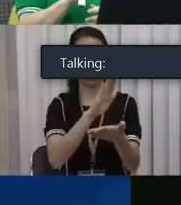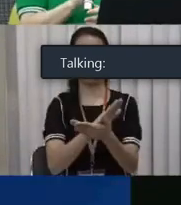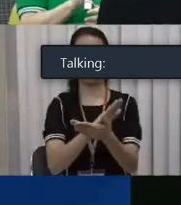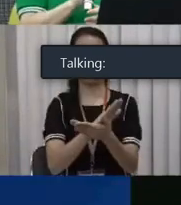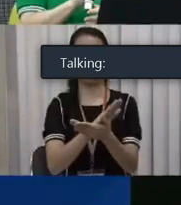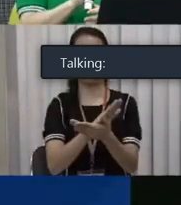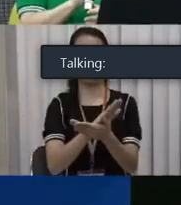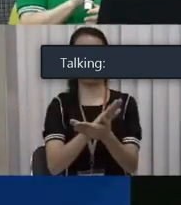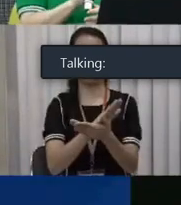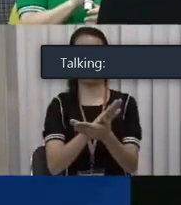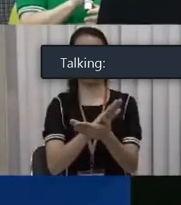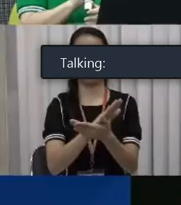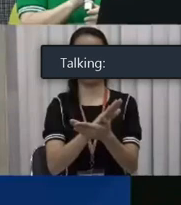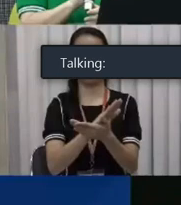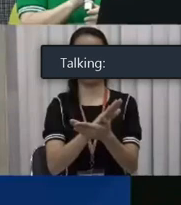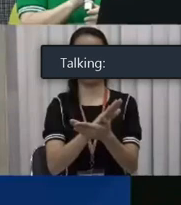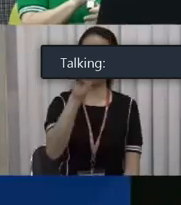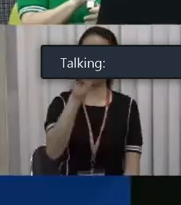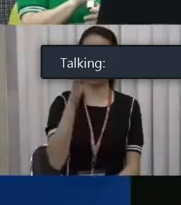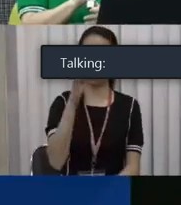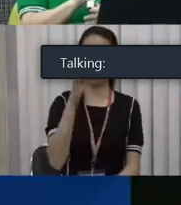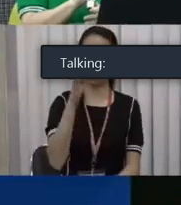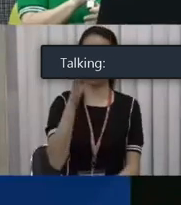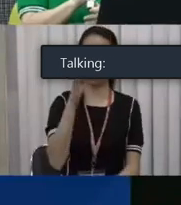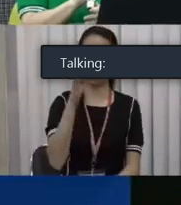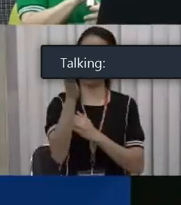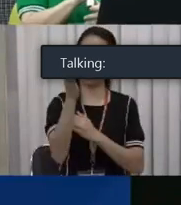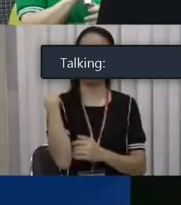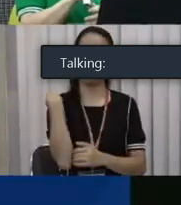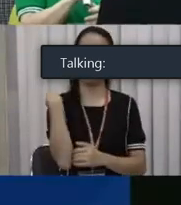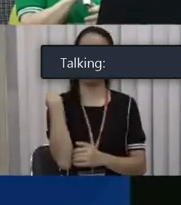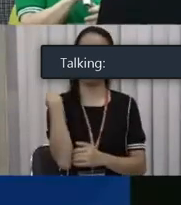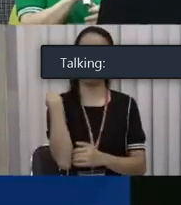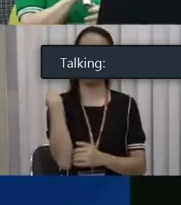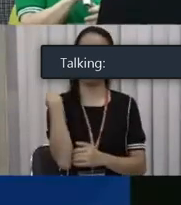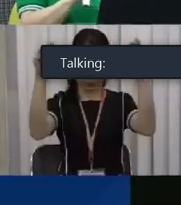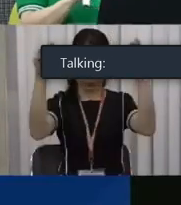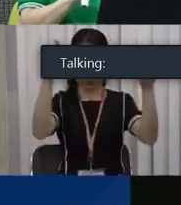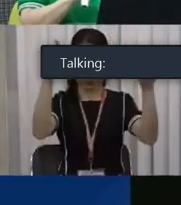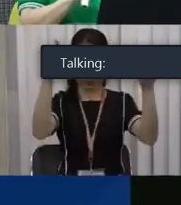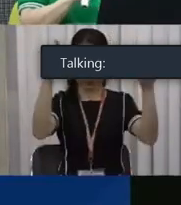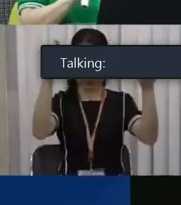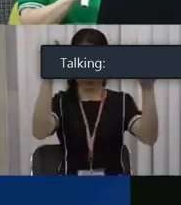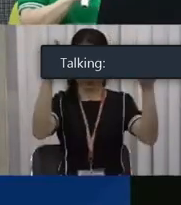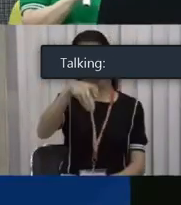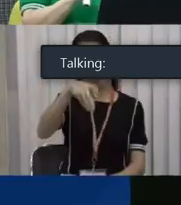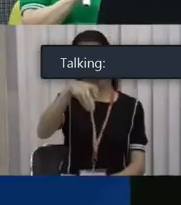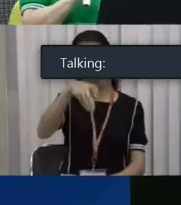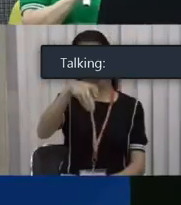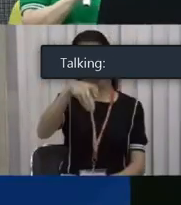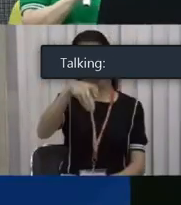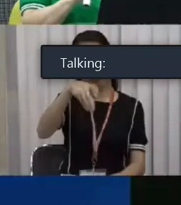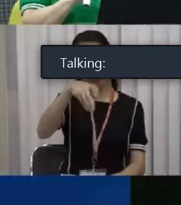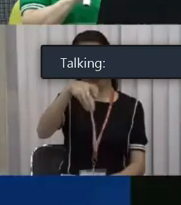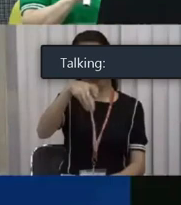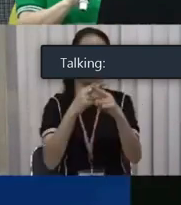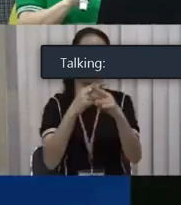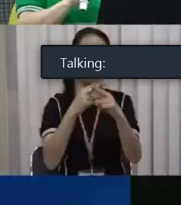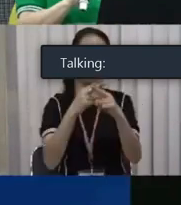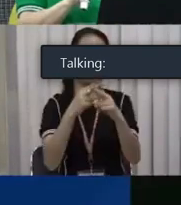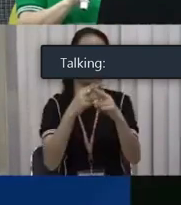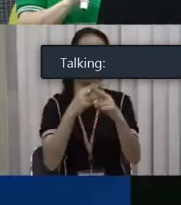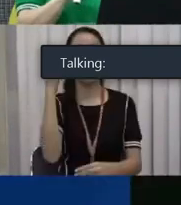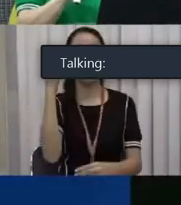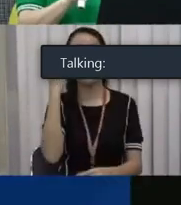Cebu Technological University, through our PASO manager, nga maabti kayo o guapa,